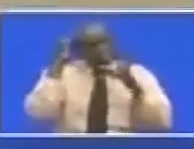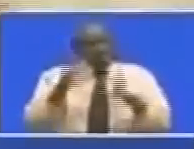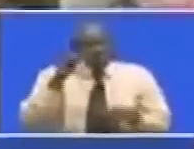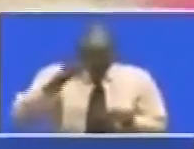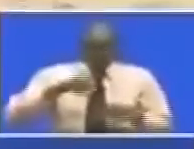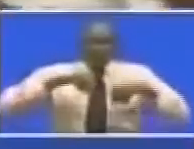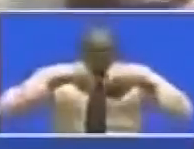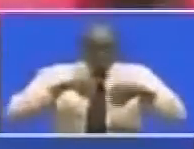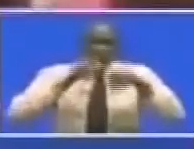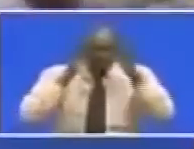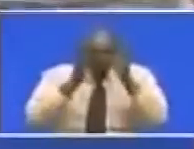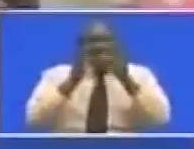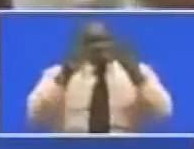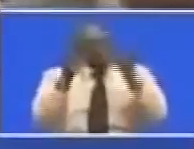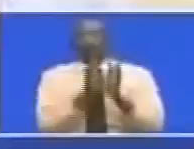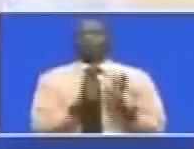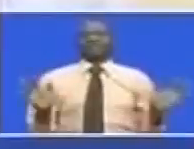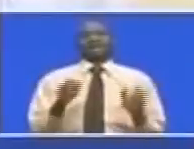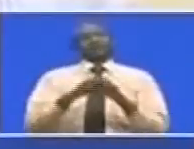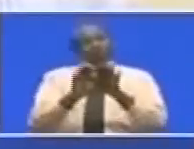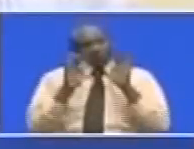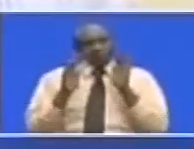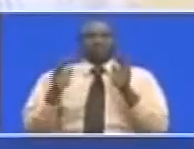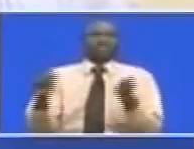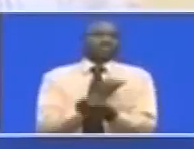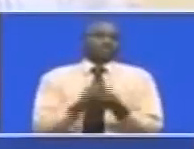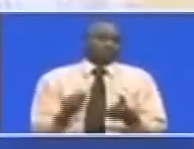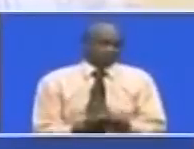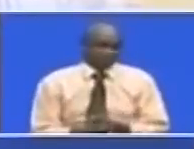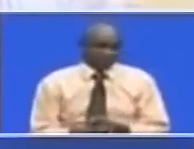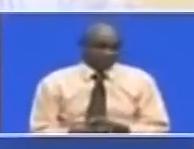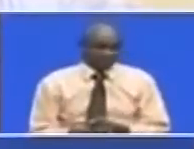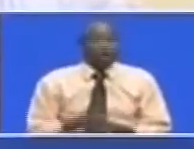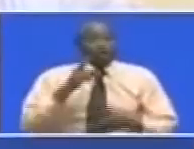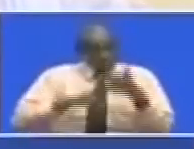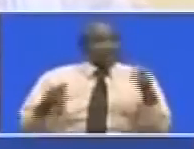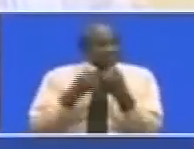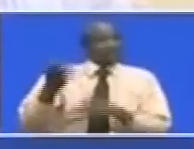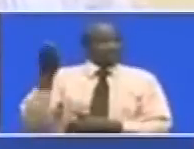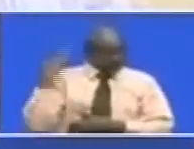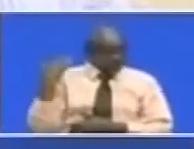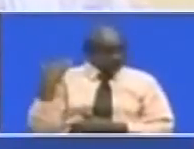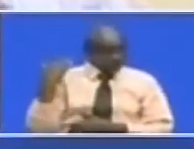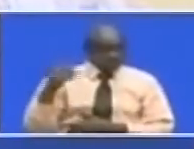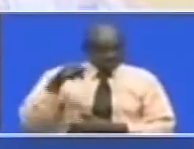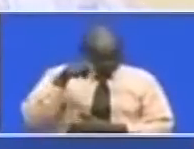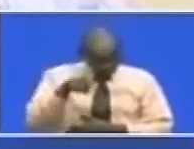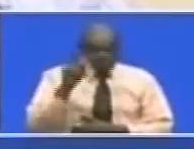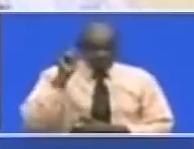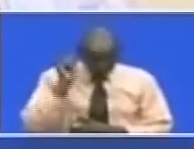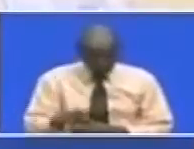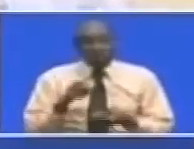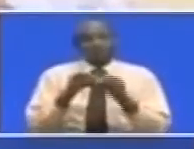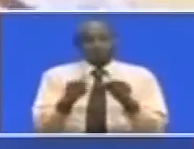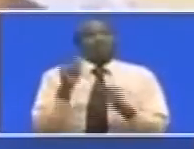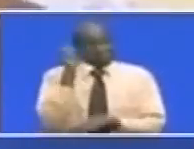well as preventing election-based skirmishes. Those rifts that occurred then have yet to be fully mended